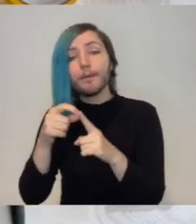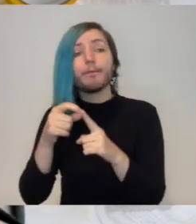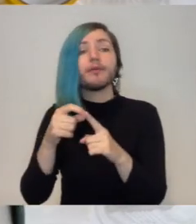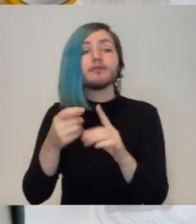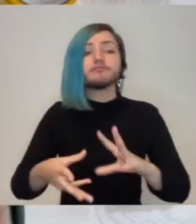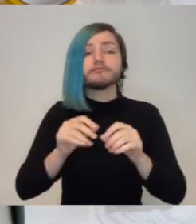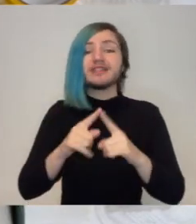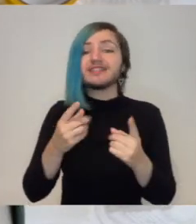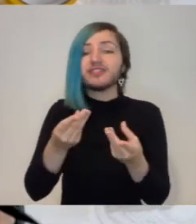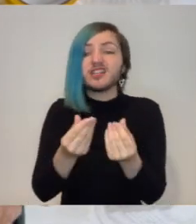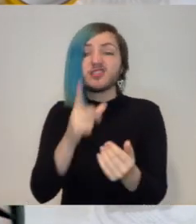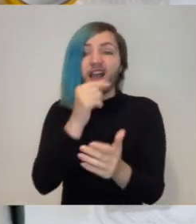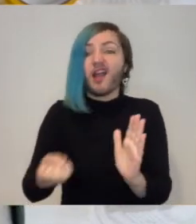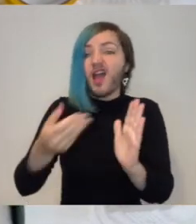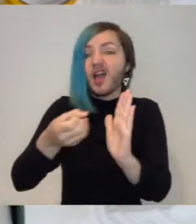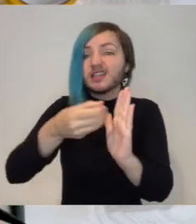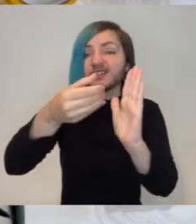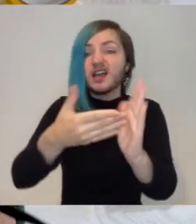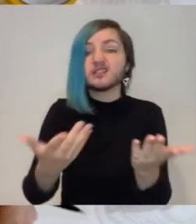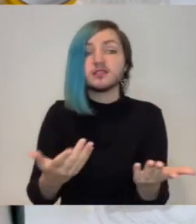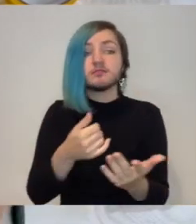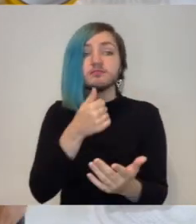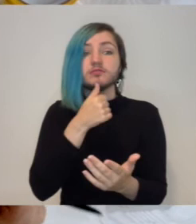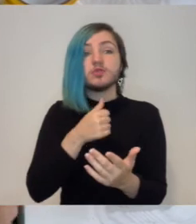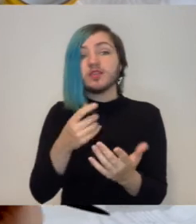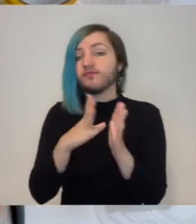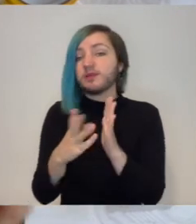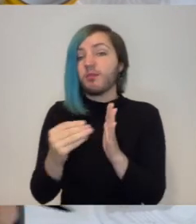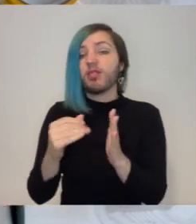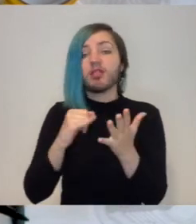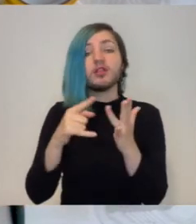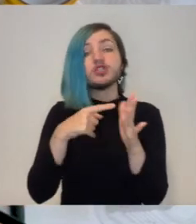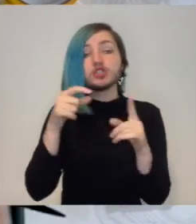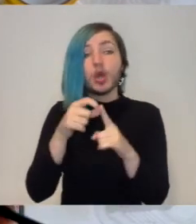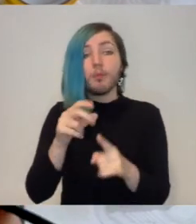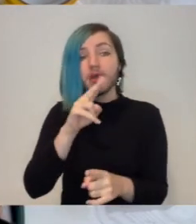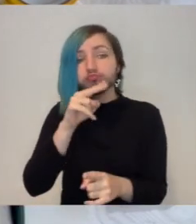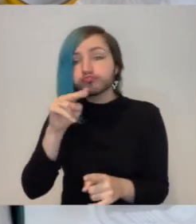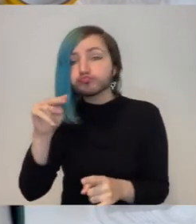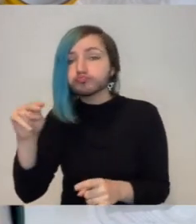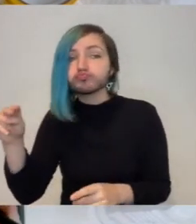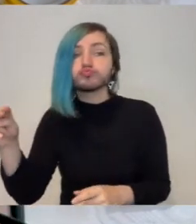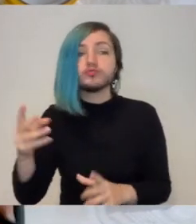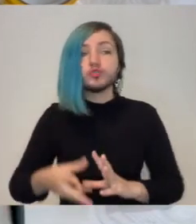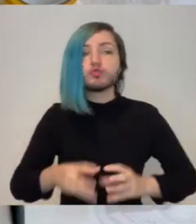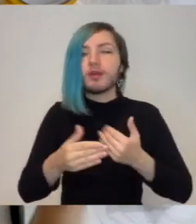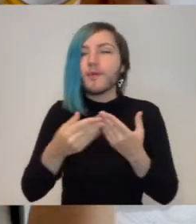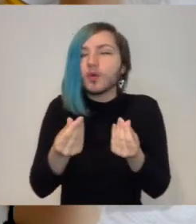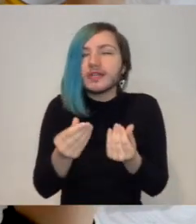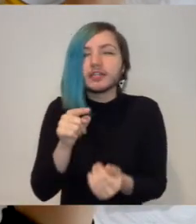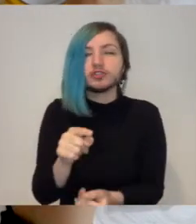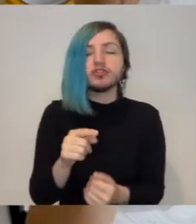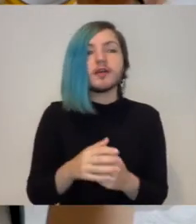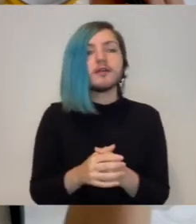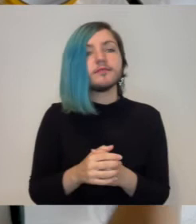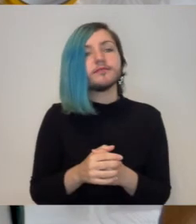Now I can work back into these things using my soap marks to create more texture in